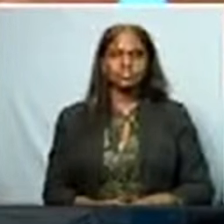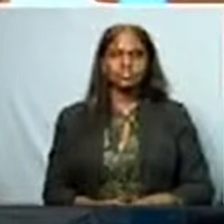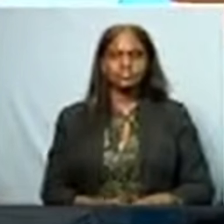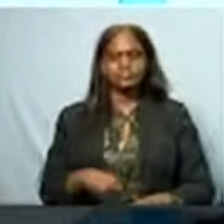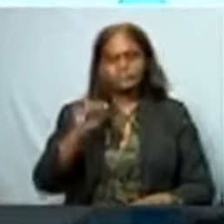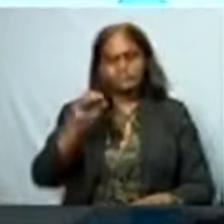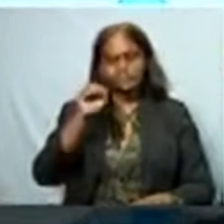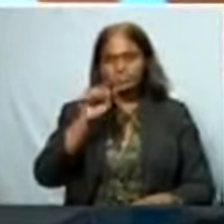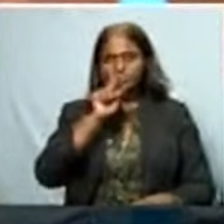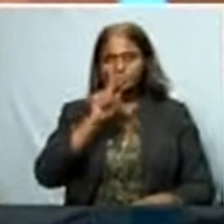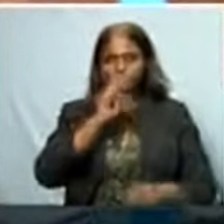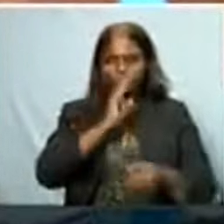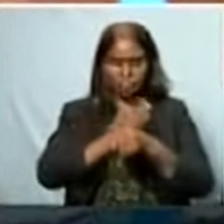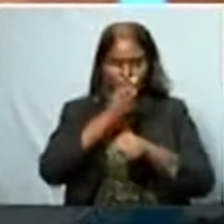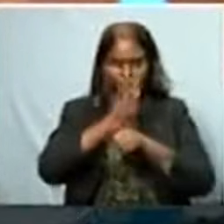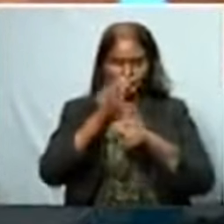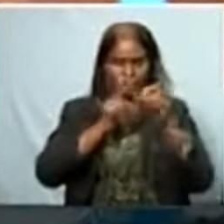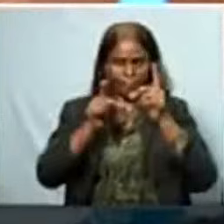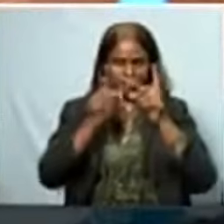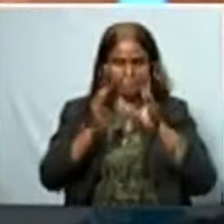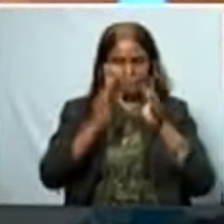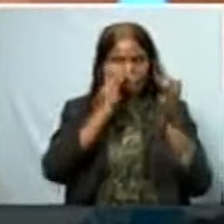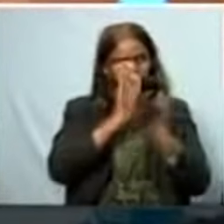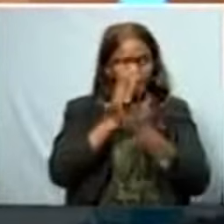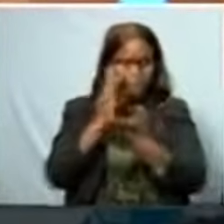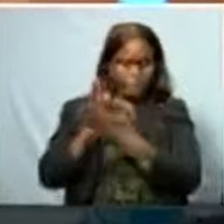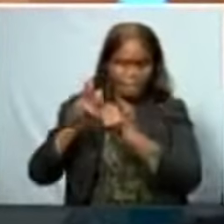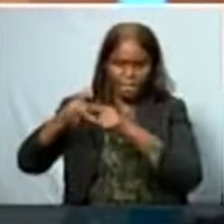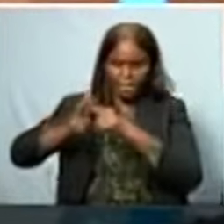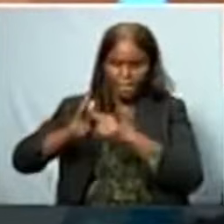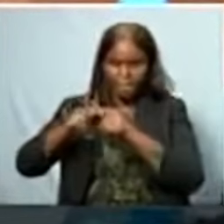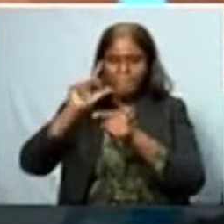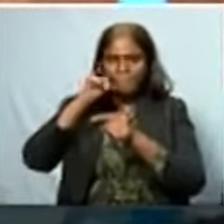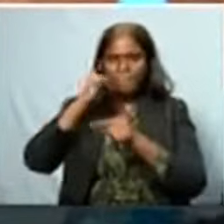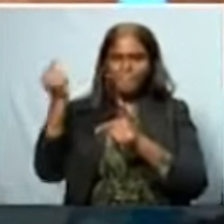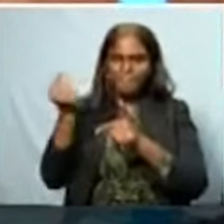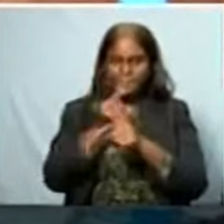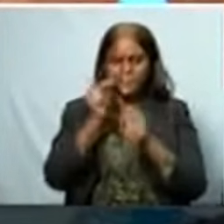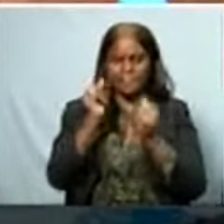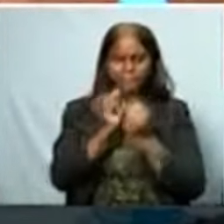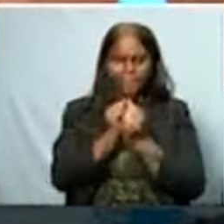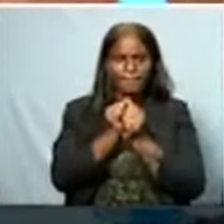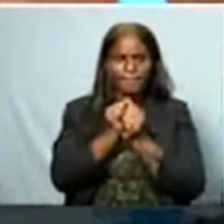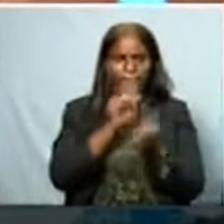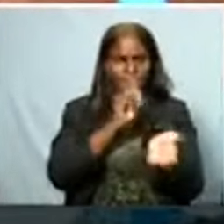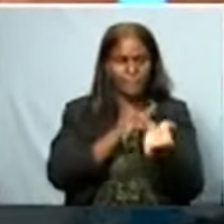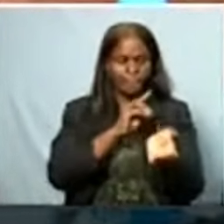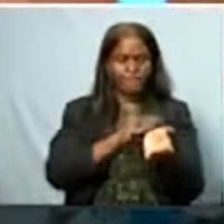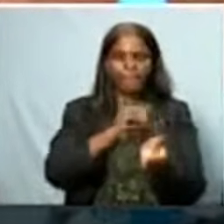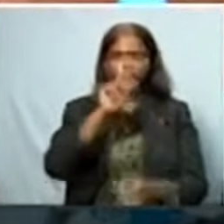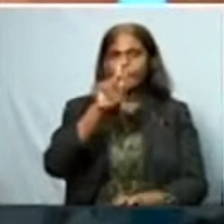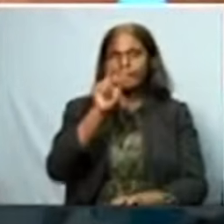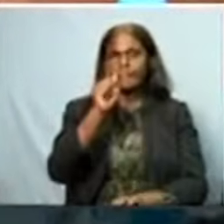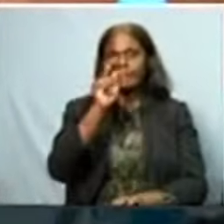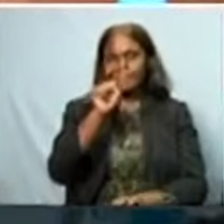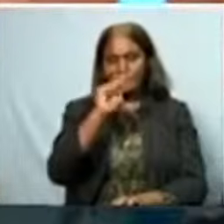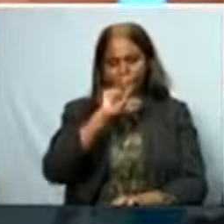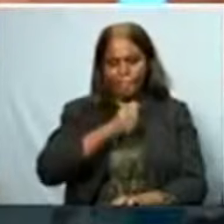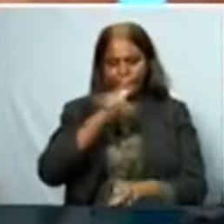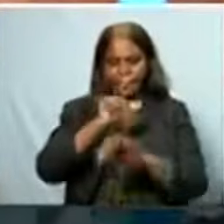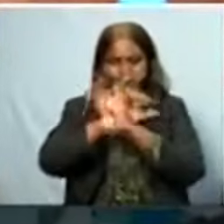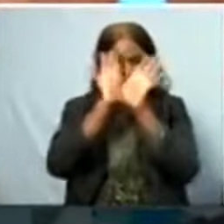Yeah, then the Directorate of Preventive Maintenance should come tomorrow with Dr. Khan, so that we